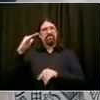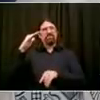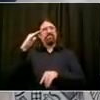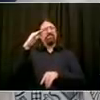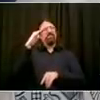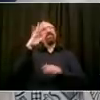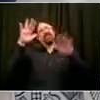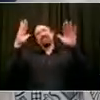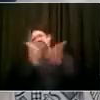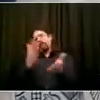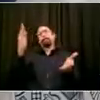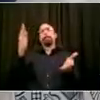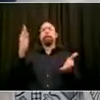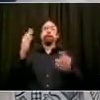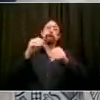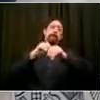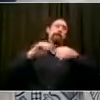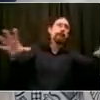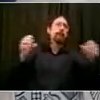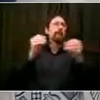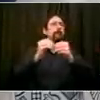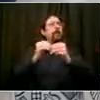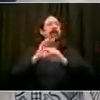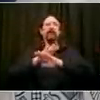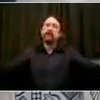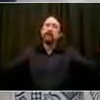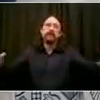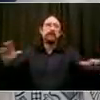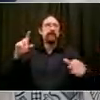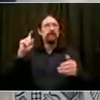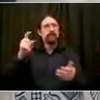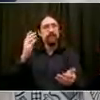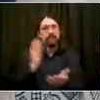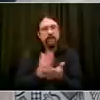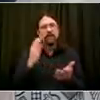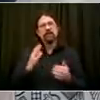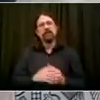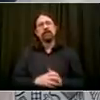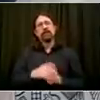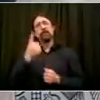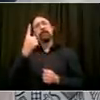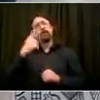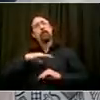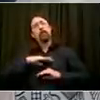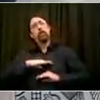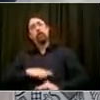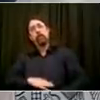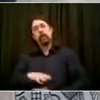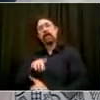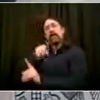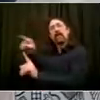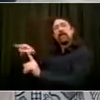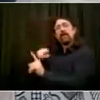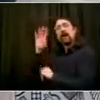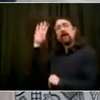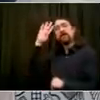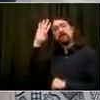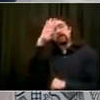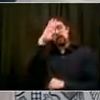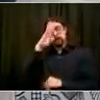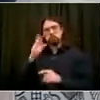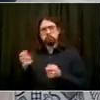fight to save every life. But the overall numbers of cases keep growing, and we've got to do something different